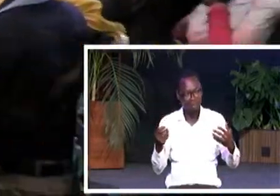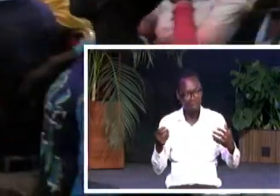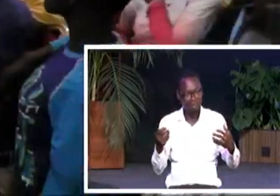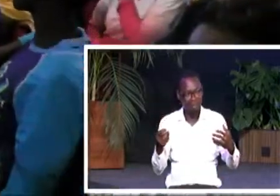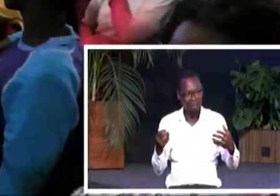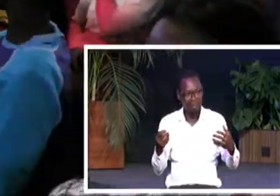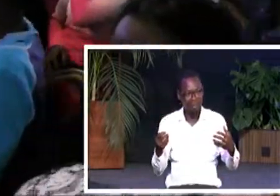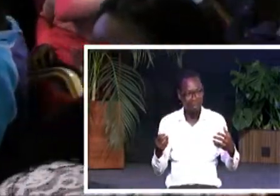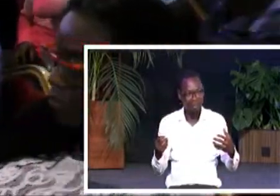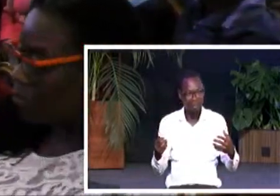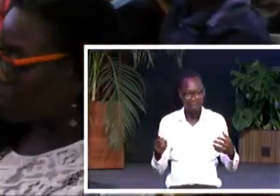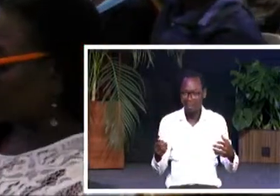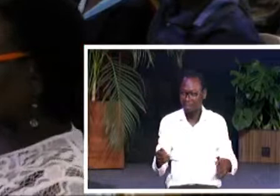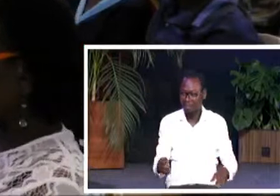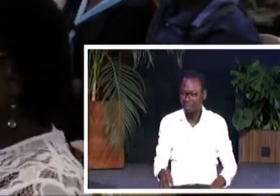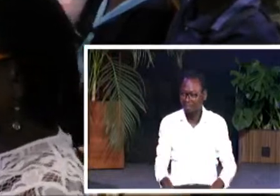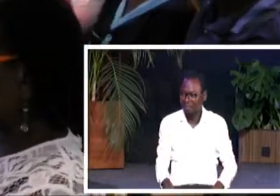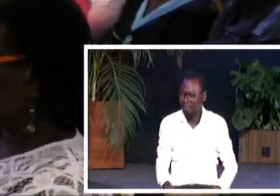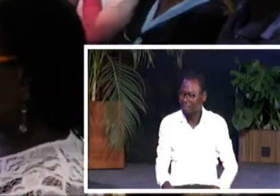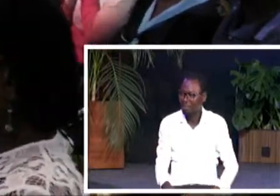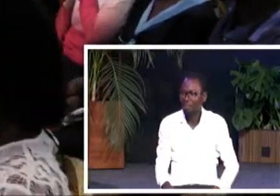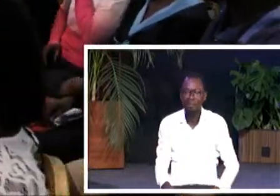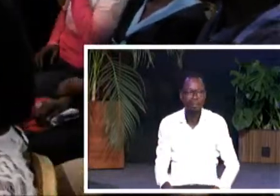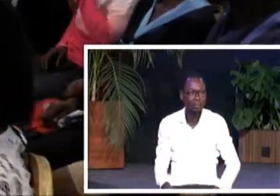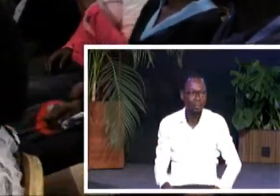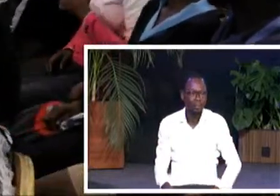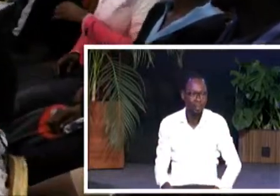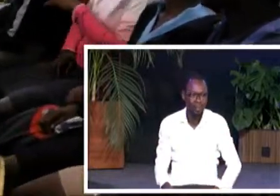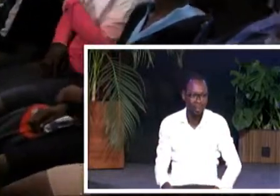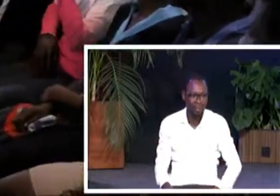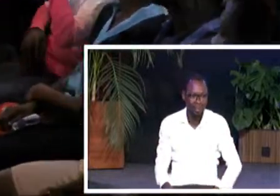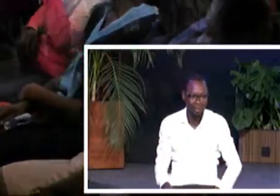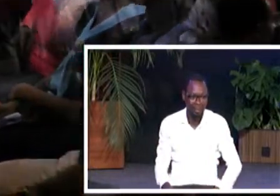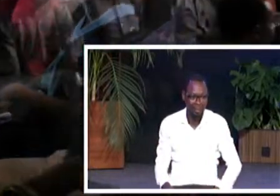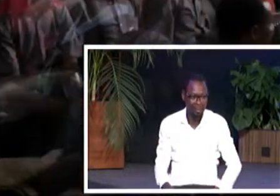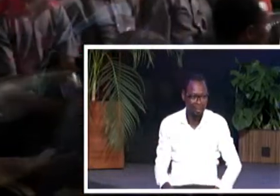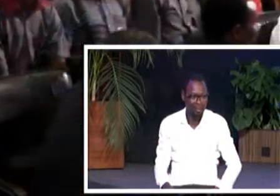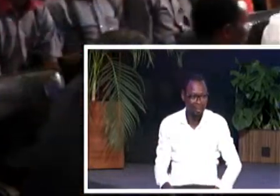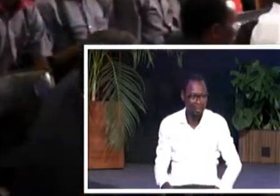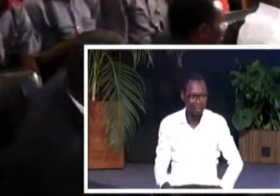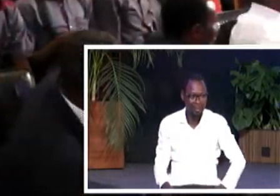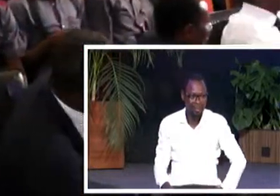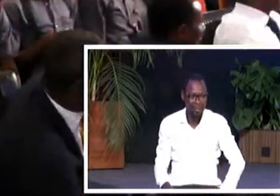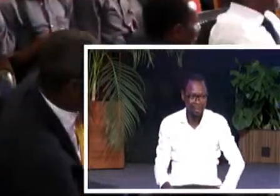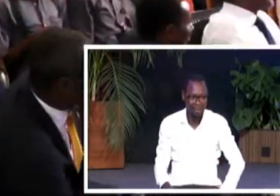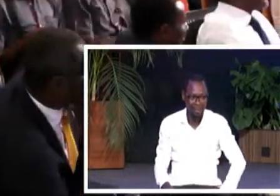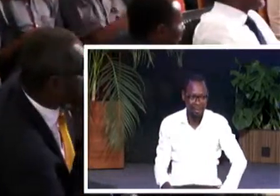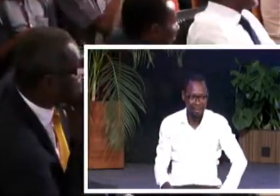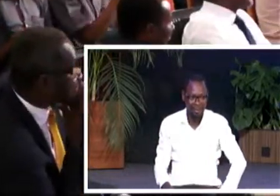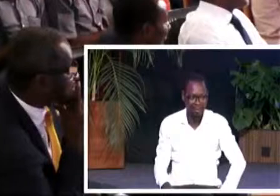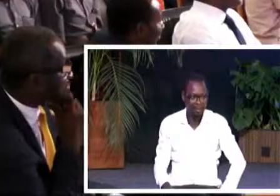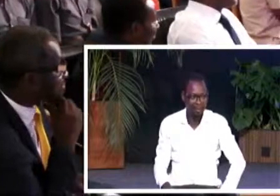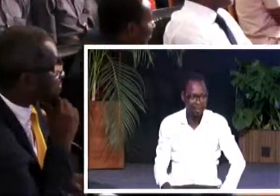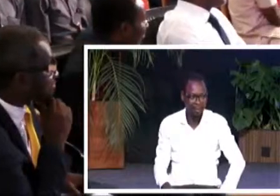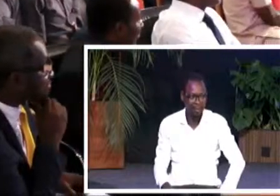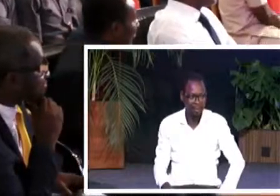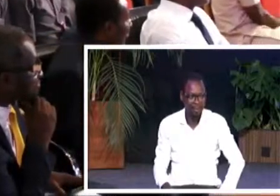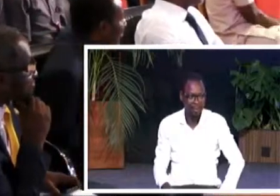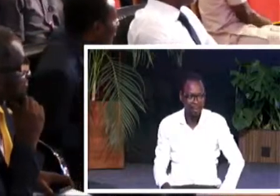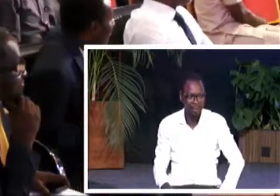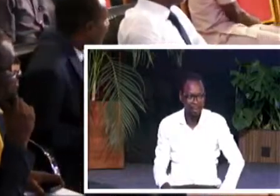UPS says it's Rita. DTI, is it Senna or Rita? Pardon? Oh, it's